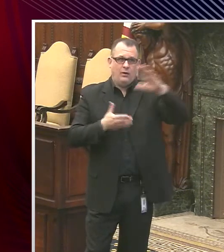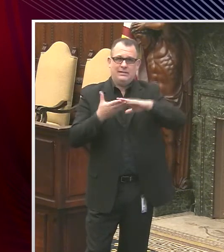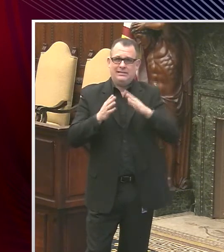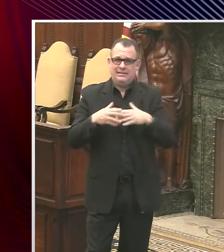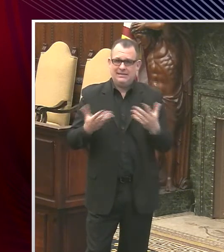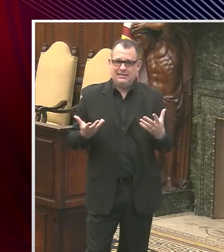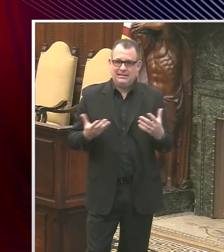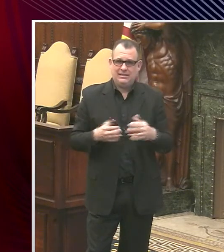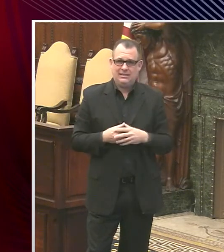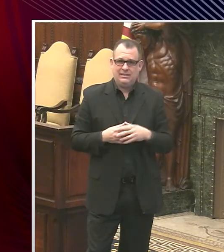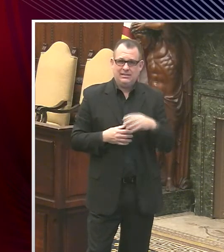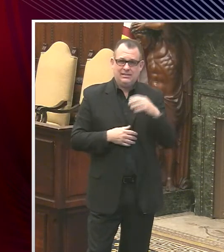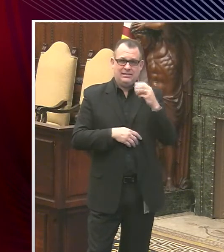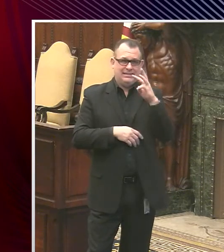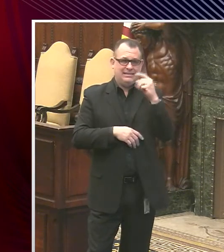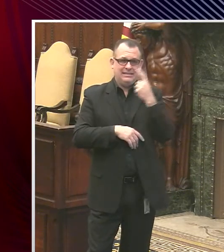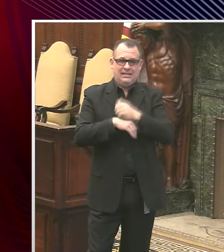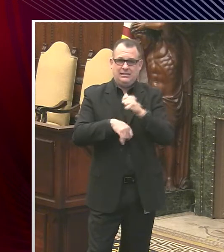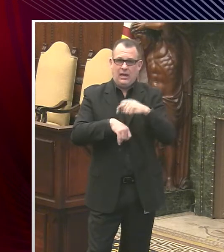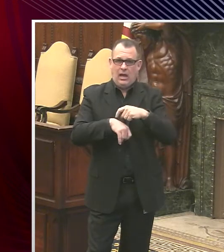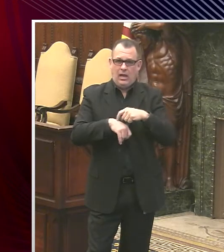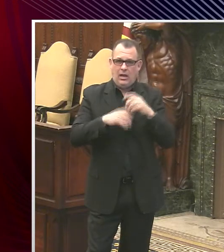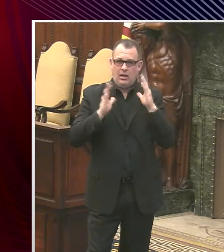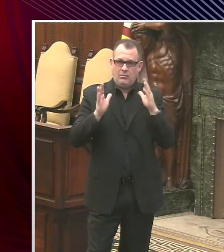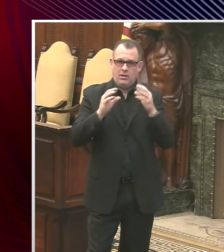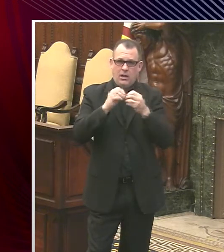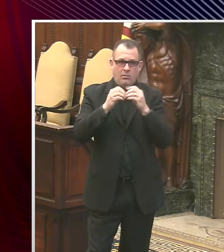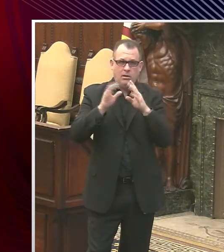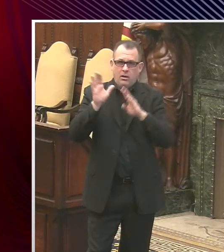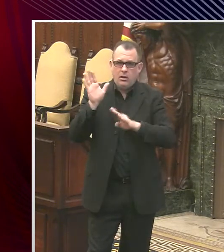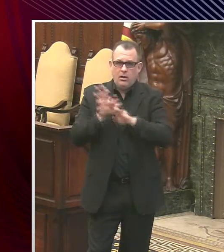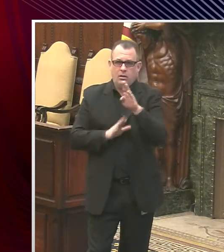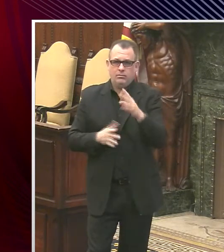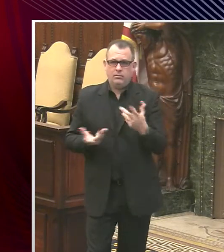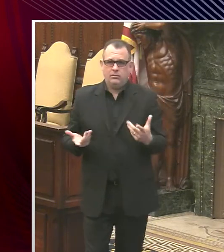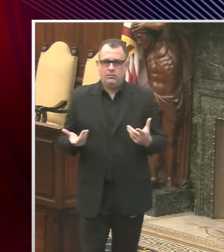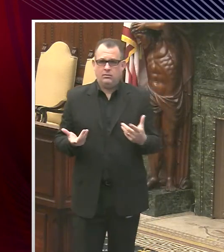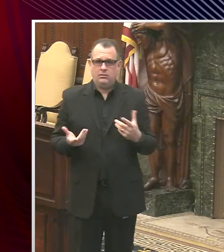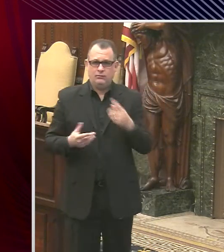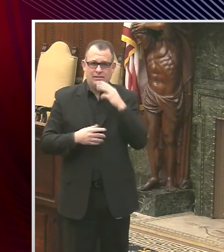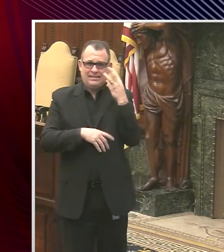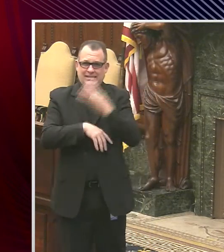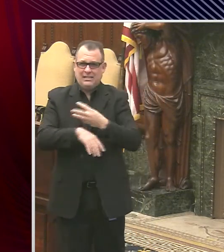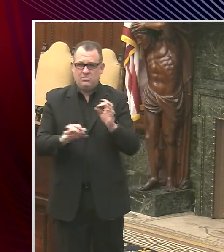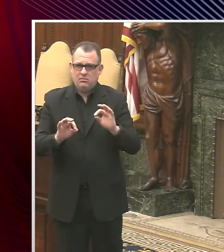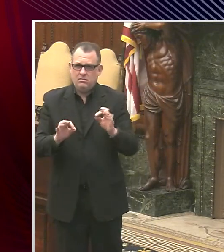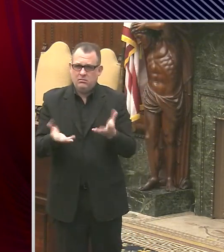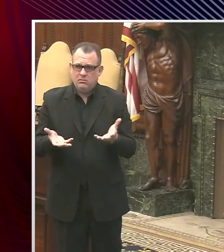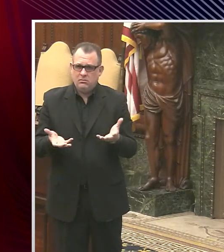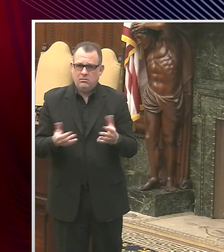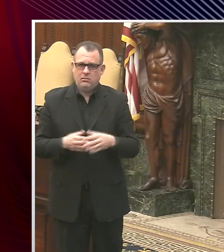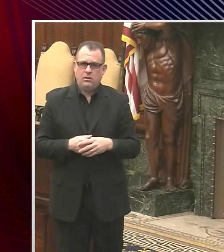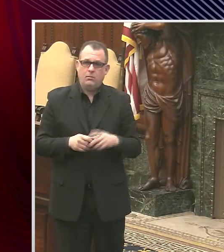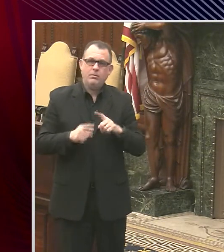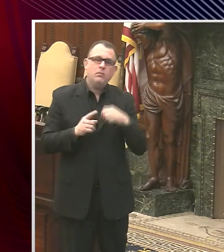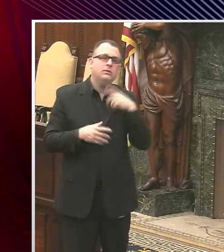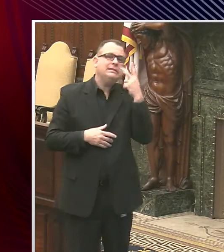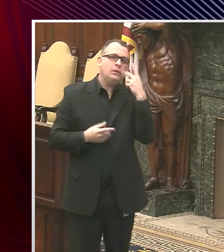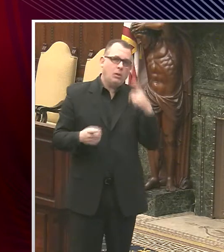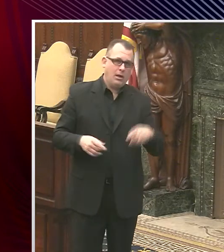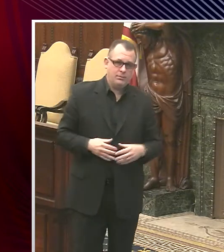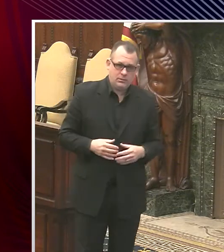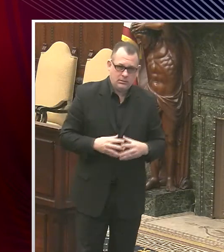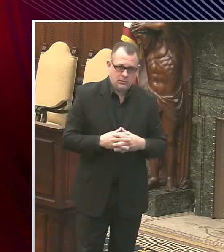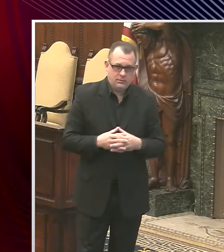6-day period, we're going to change that. I think we're going to stick with this policy unless we see problems with the policy in the next few days. All